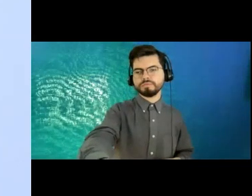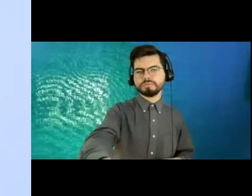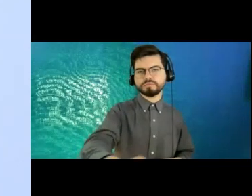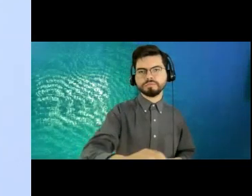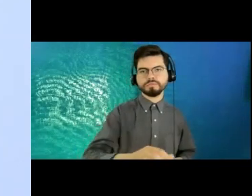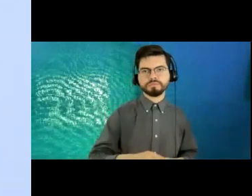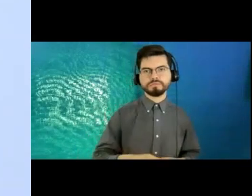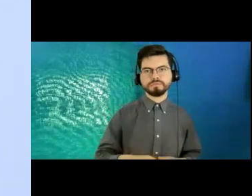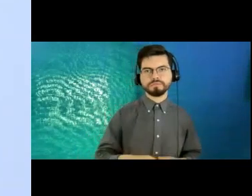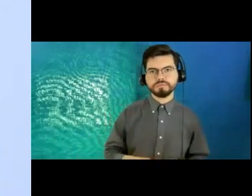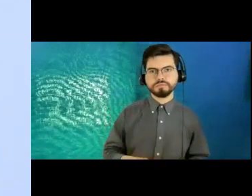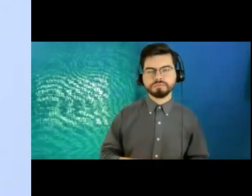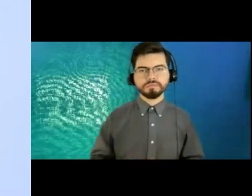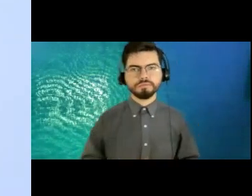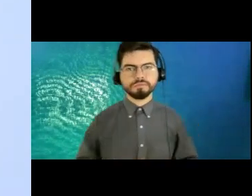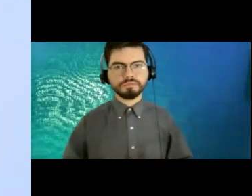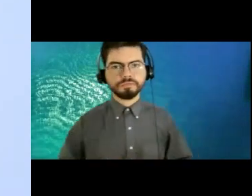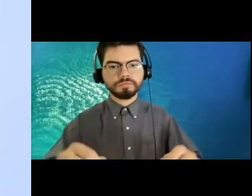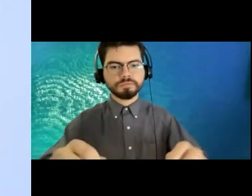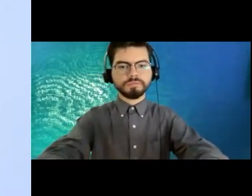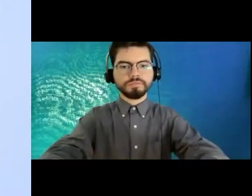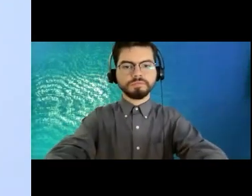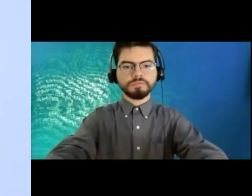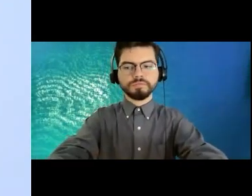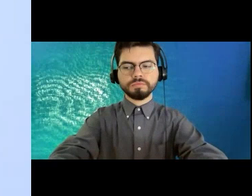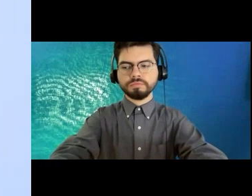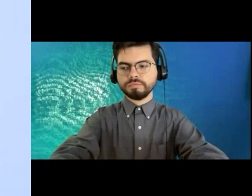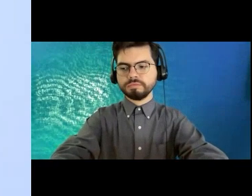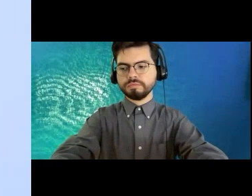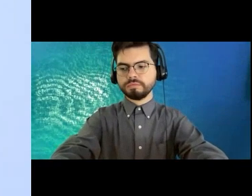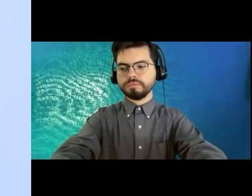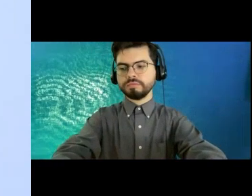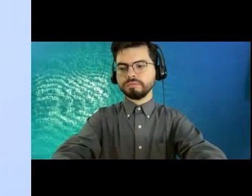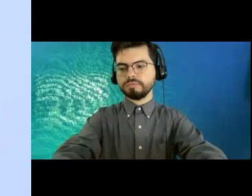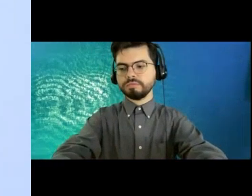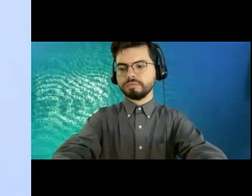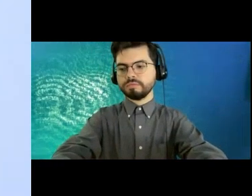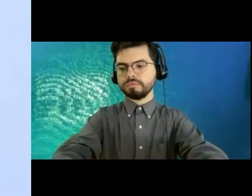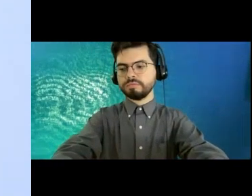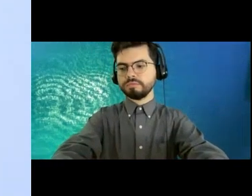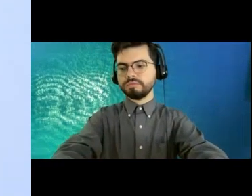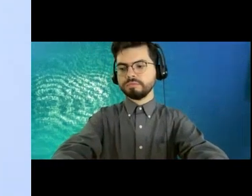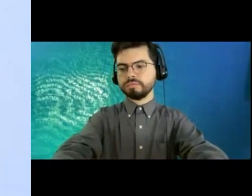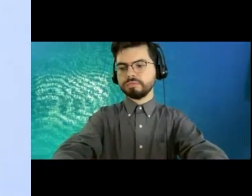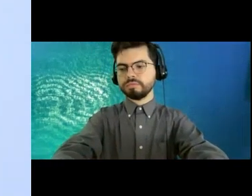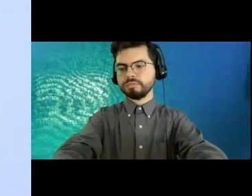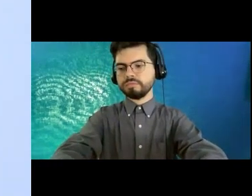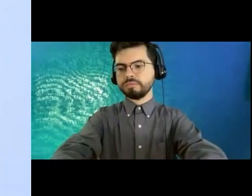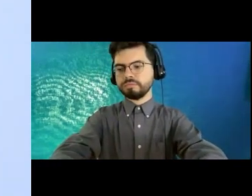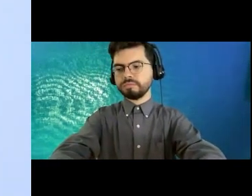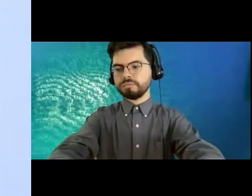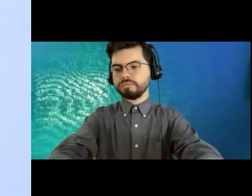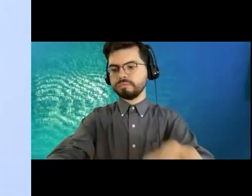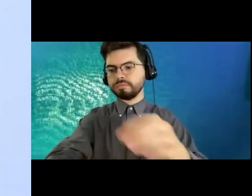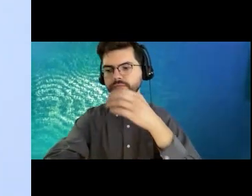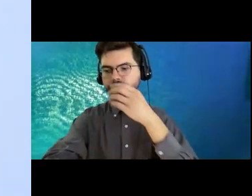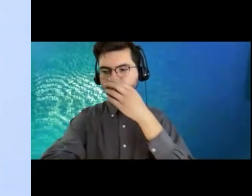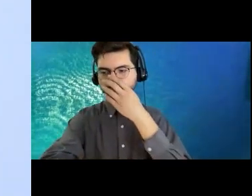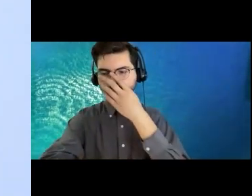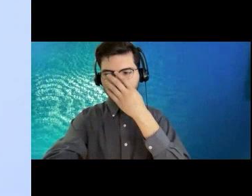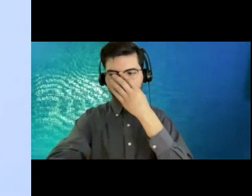wonder if there's any way that we can access just that half mile in Hidden Valley. We can still access and give people